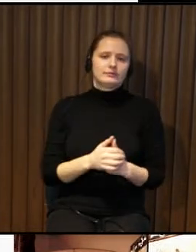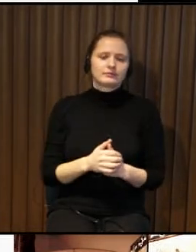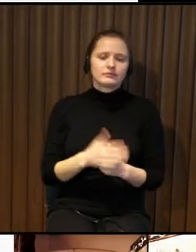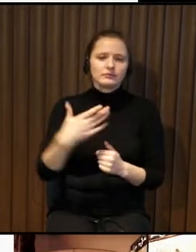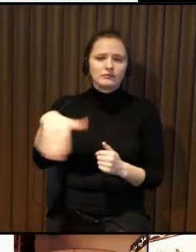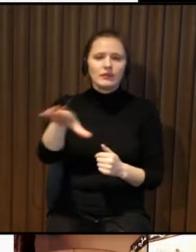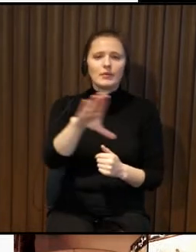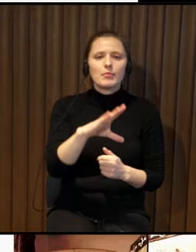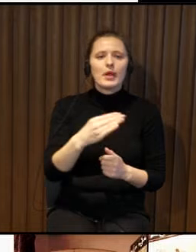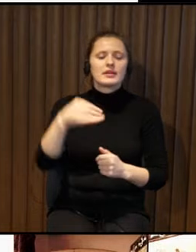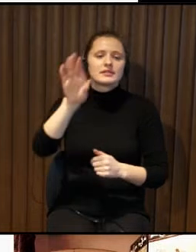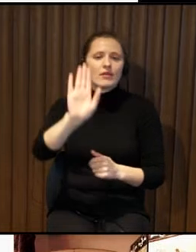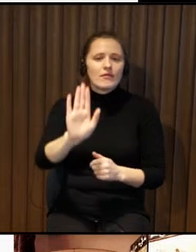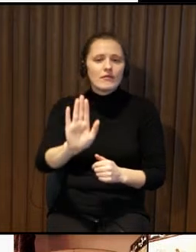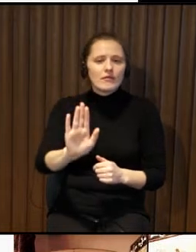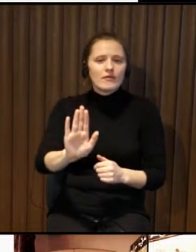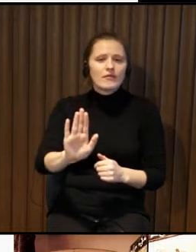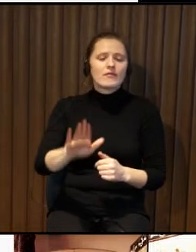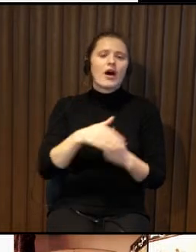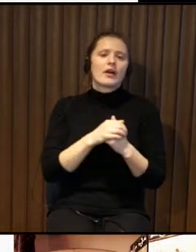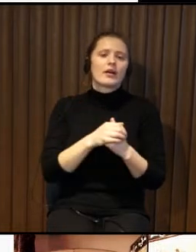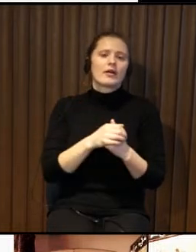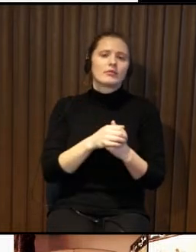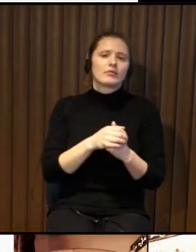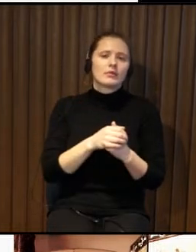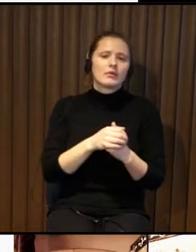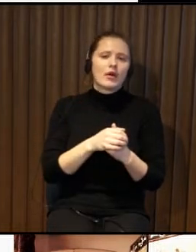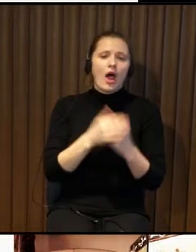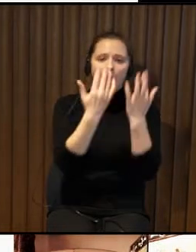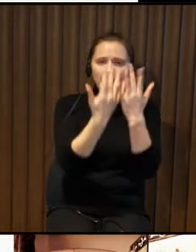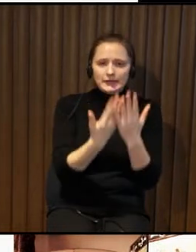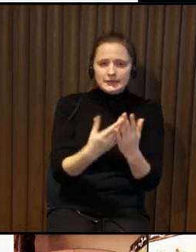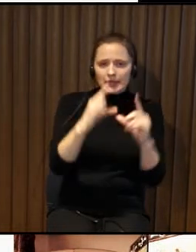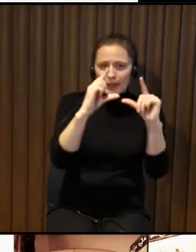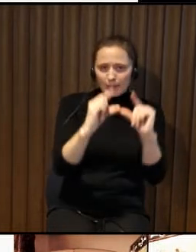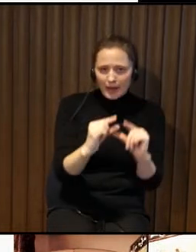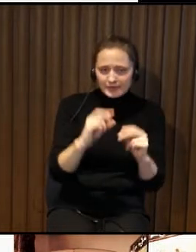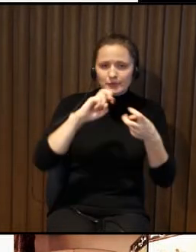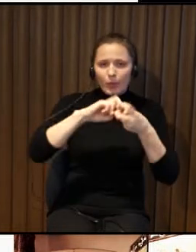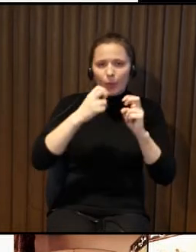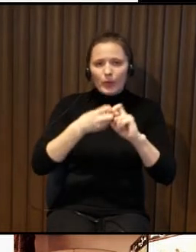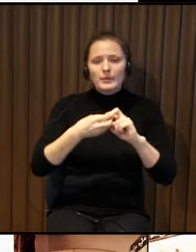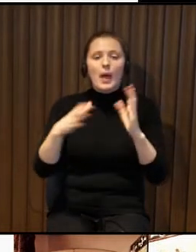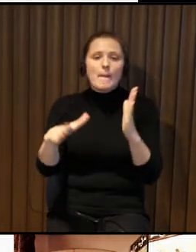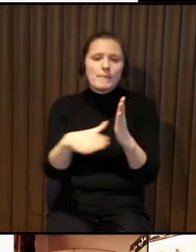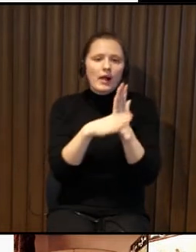hill, making it harder for people at the bottom to ascend, and we are increasing